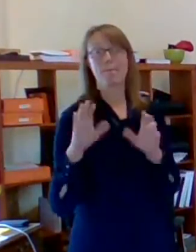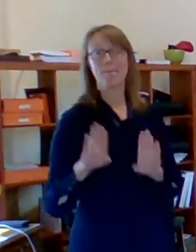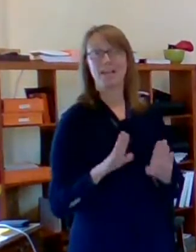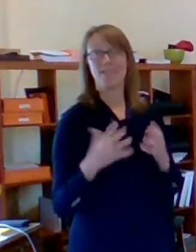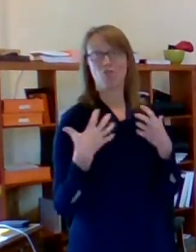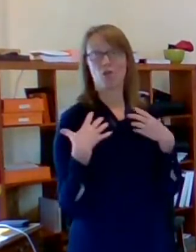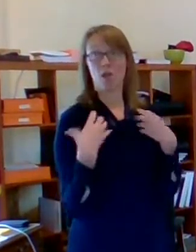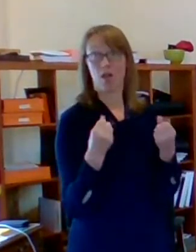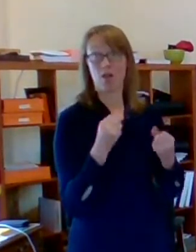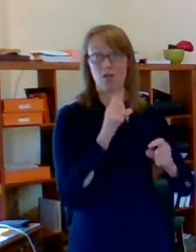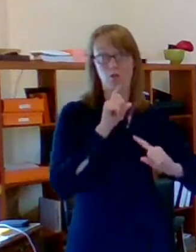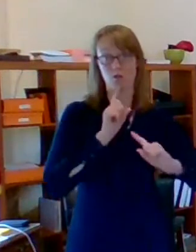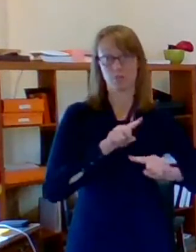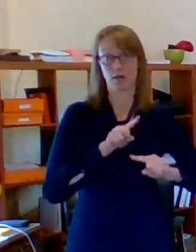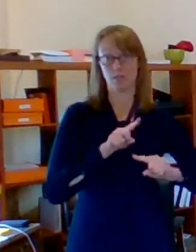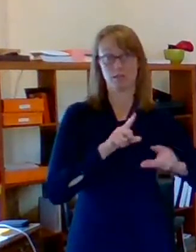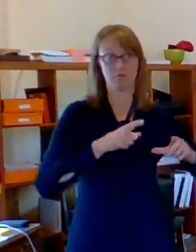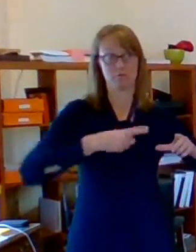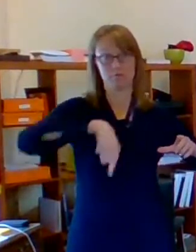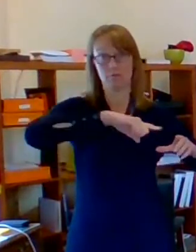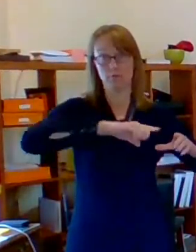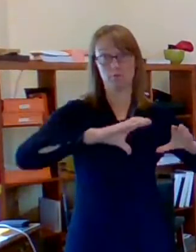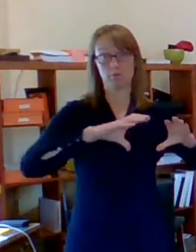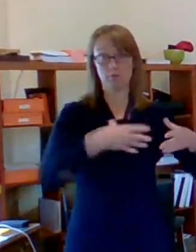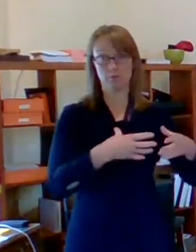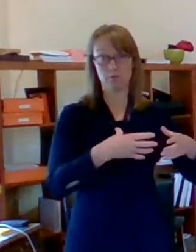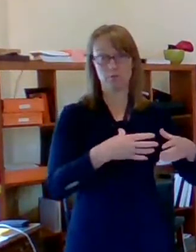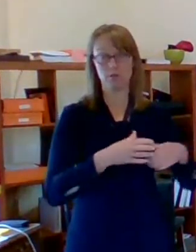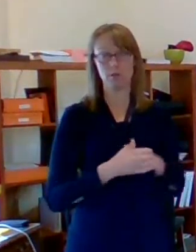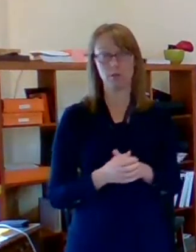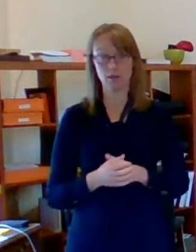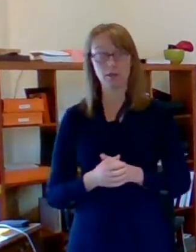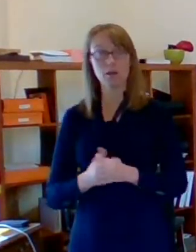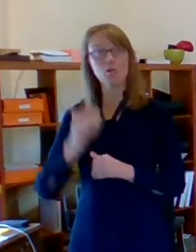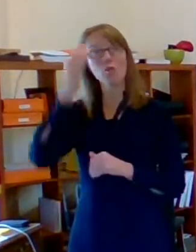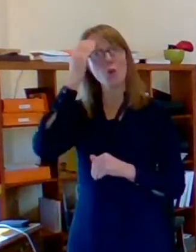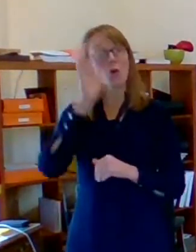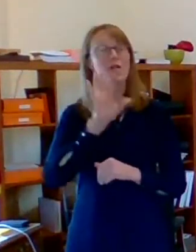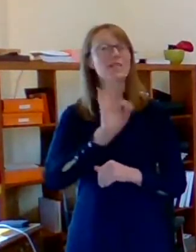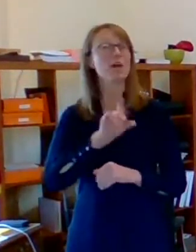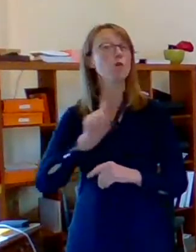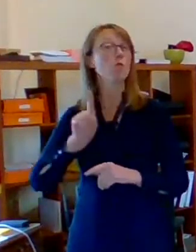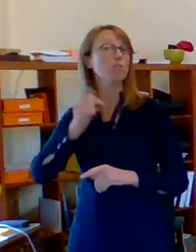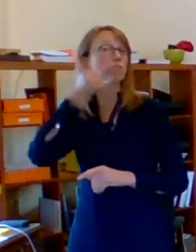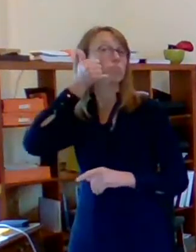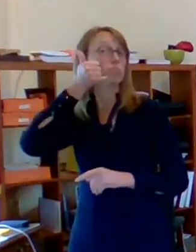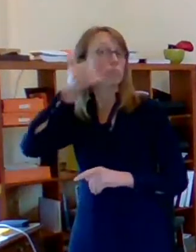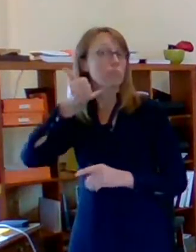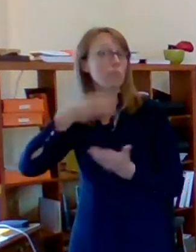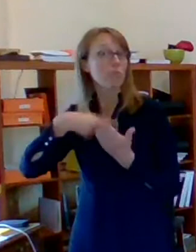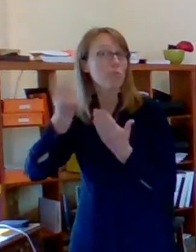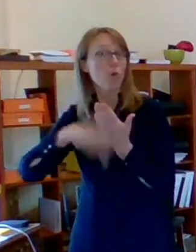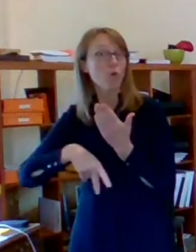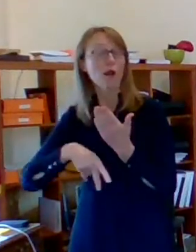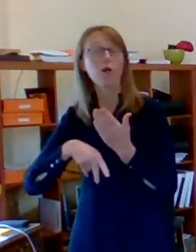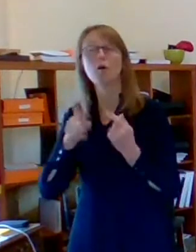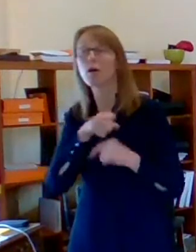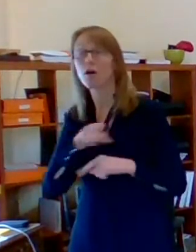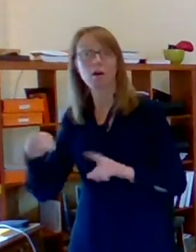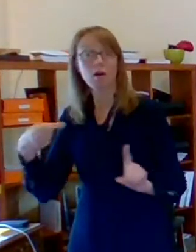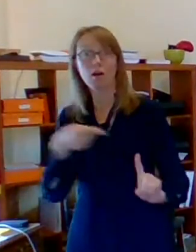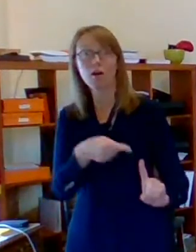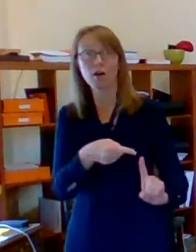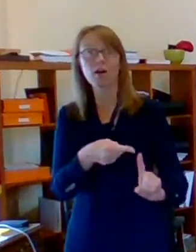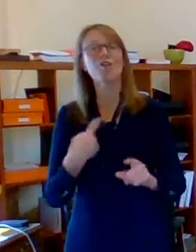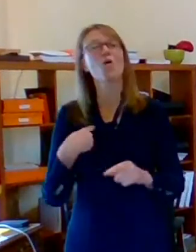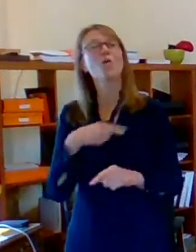to get up and running the 911 diversion program, as well as what we commonly call cops